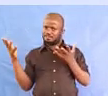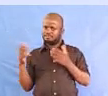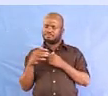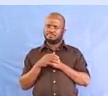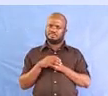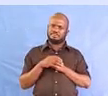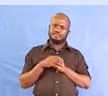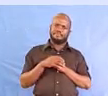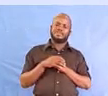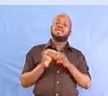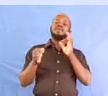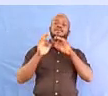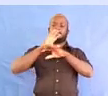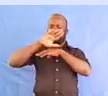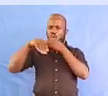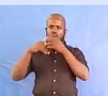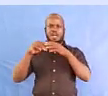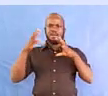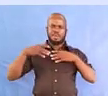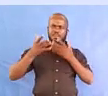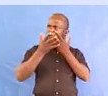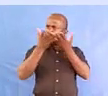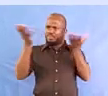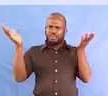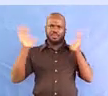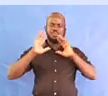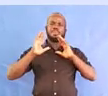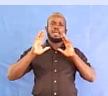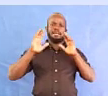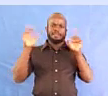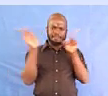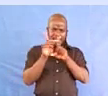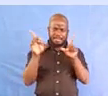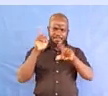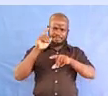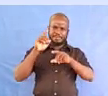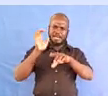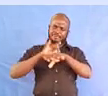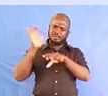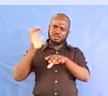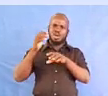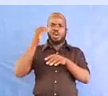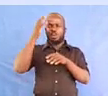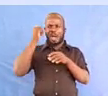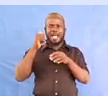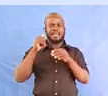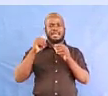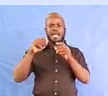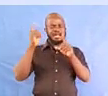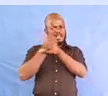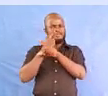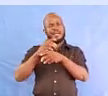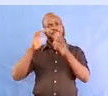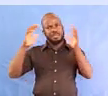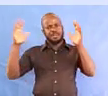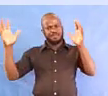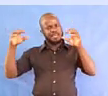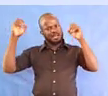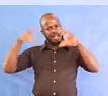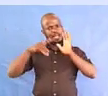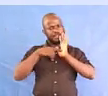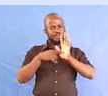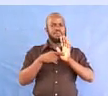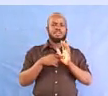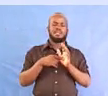nations of similar culture and population composition? If all these populations were simultaneously infected, why would such